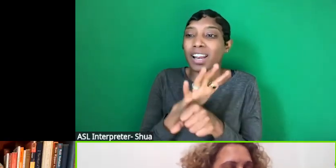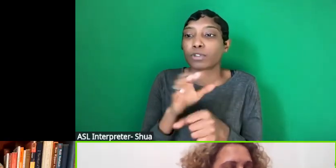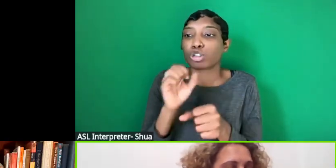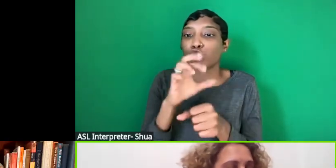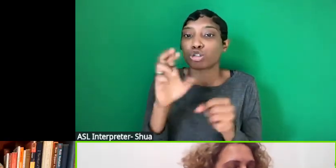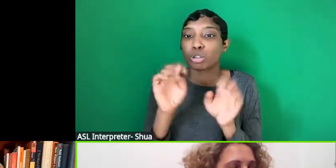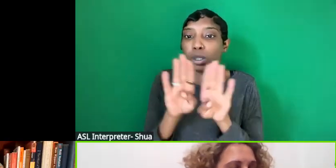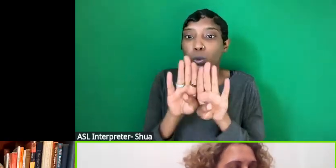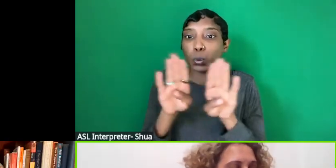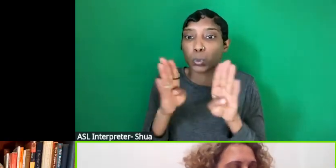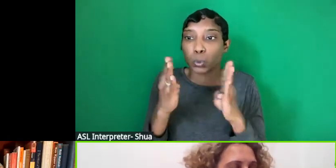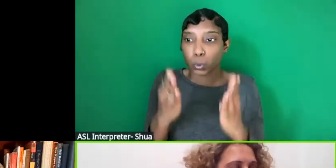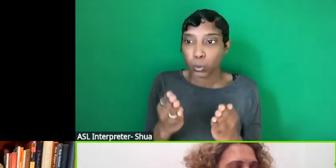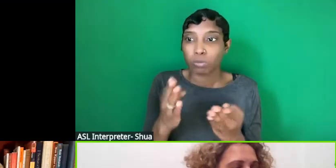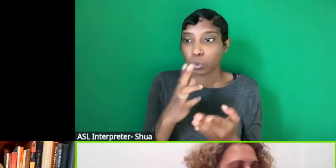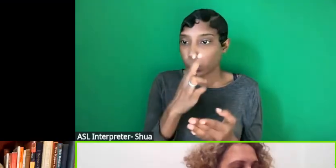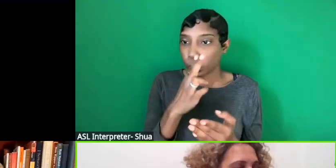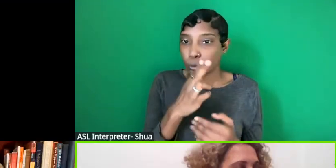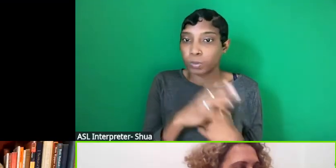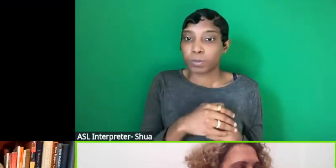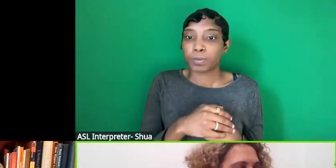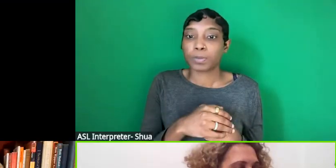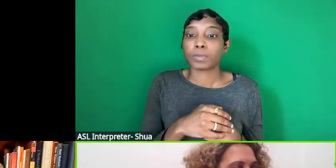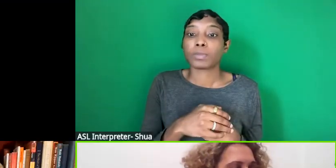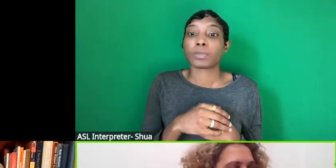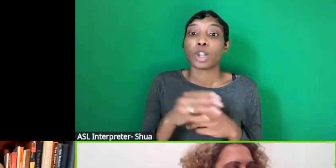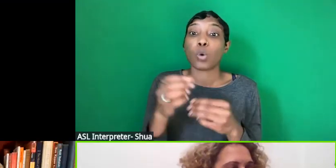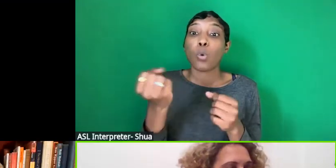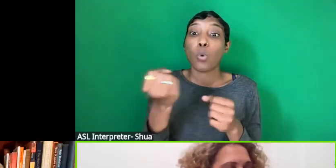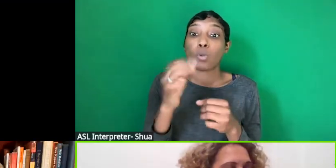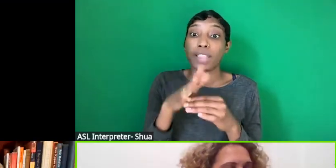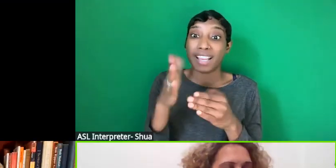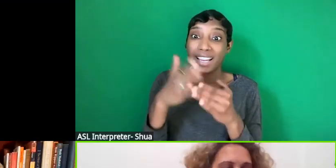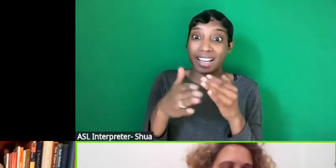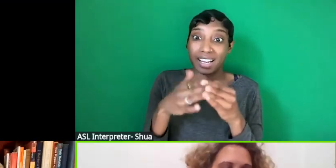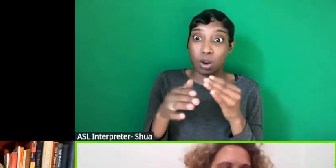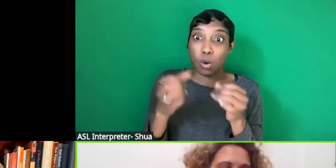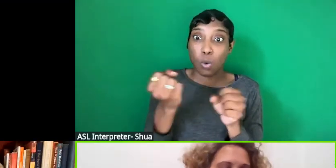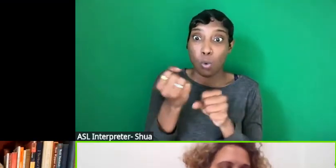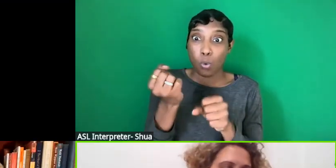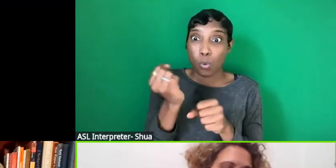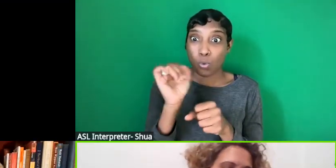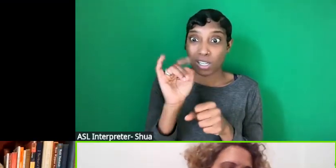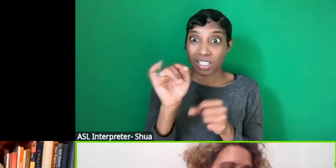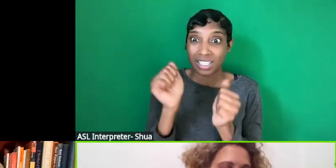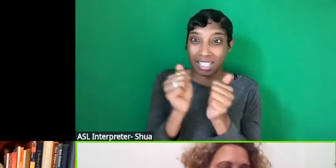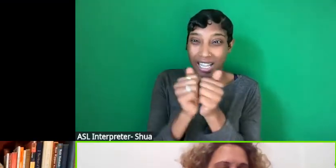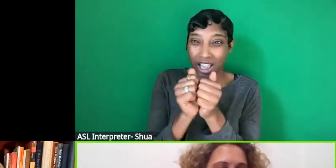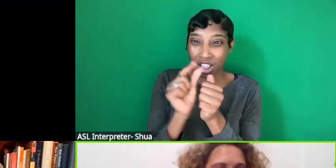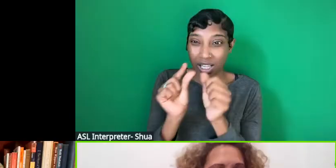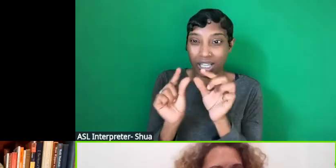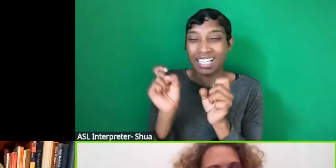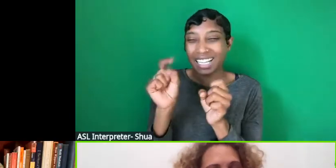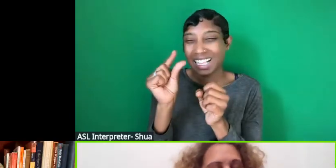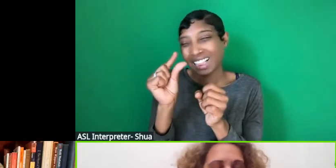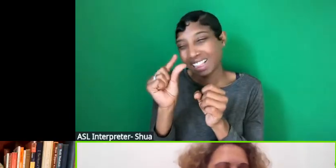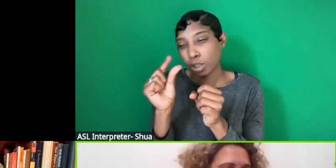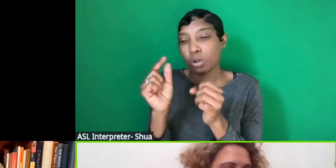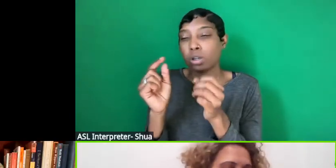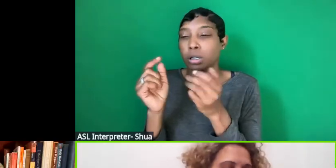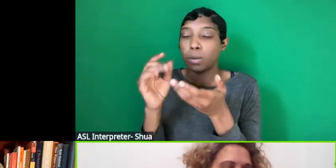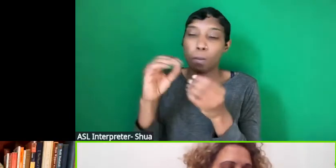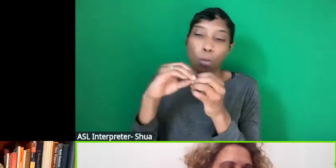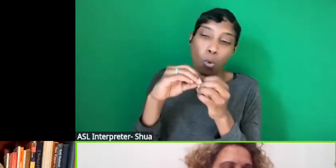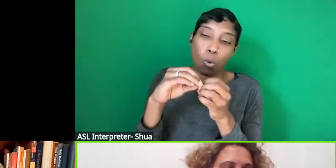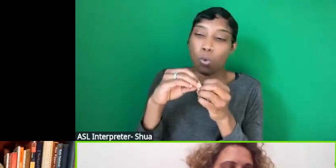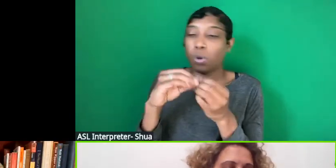tape on there to hold that, to hold it together a little bit. You may need some more tapes, less tape. If it